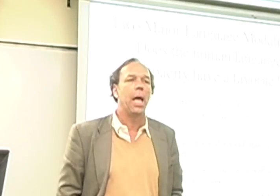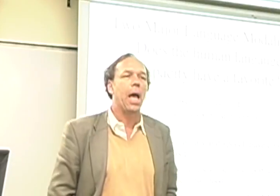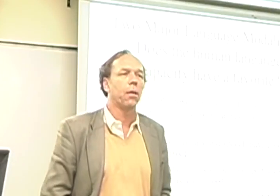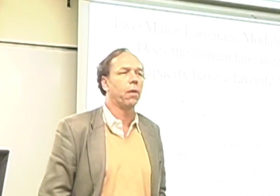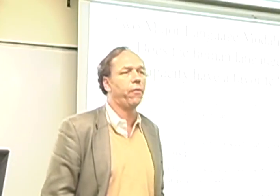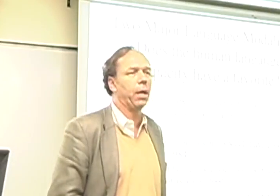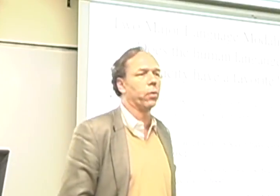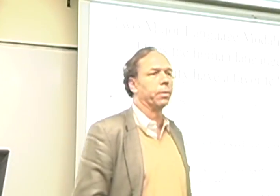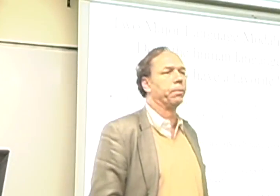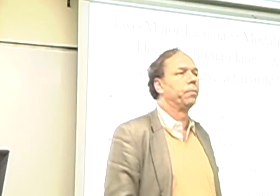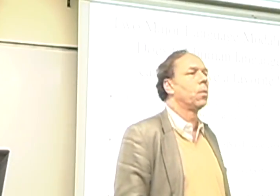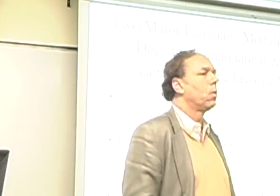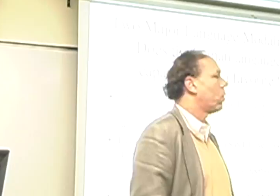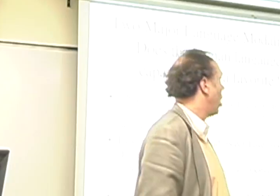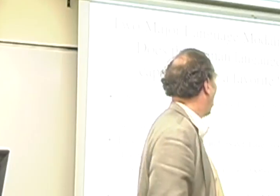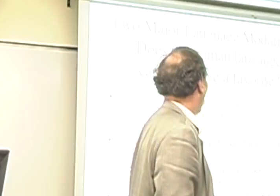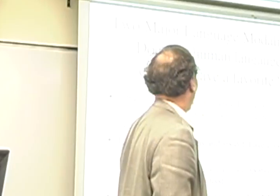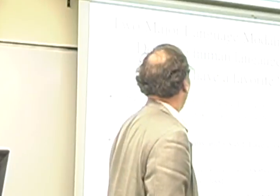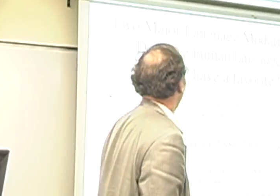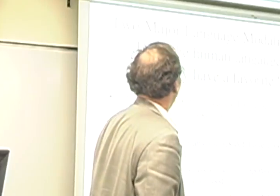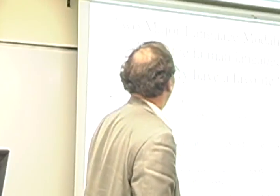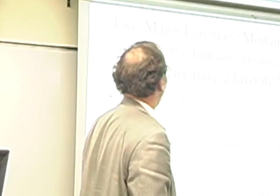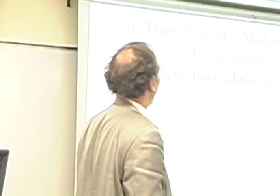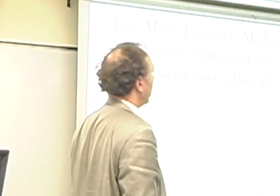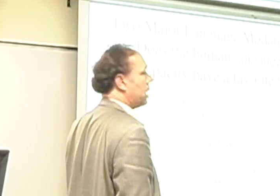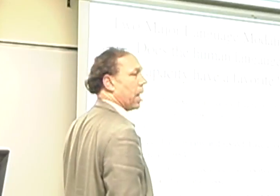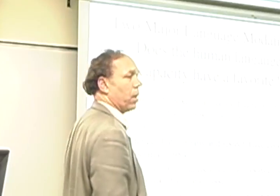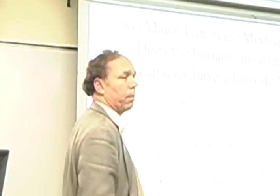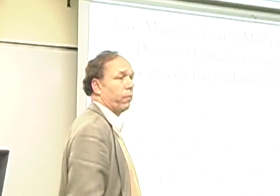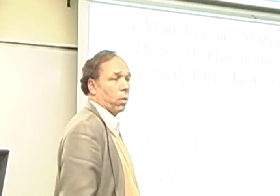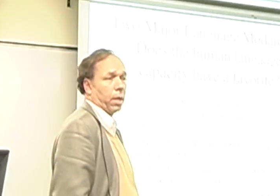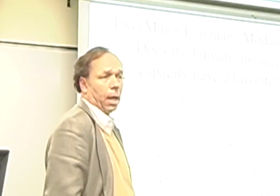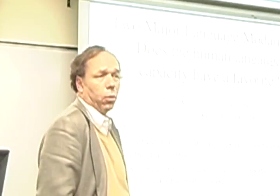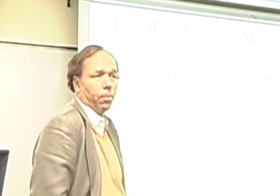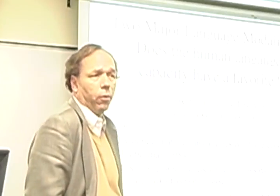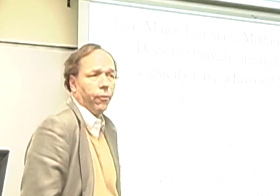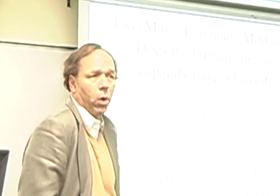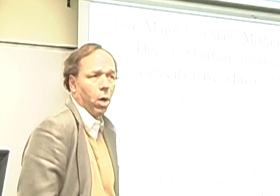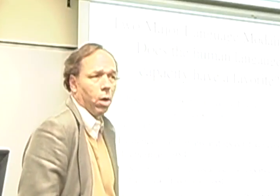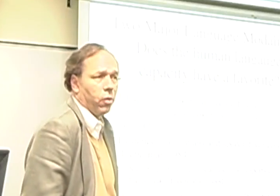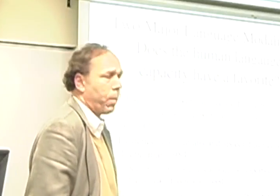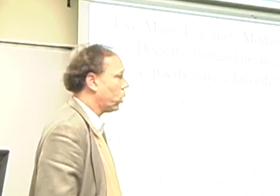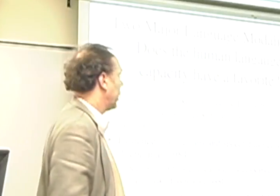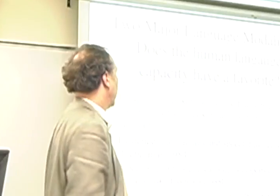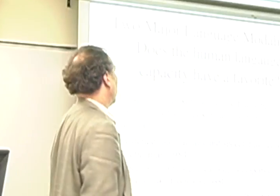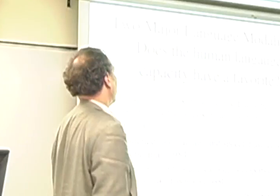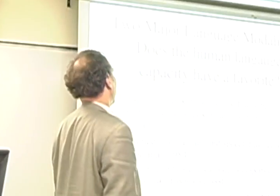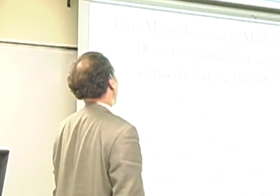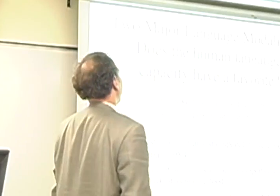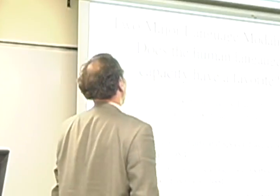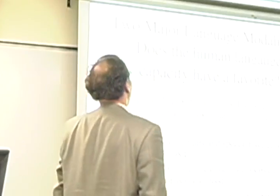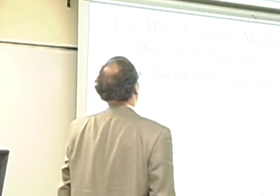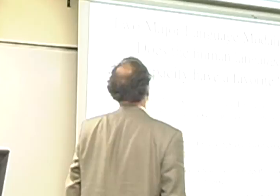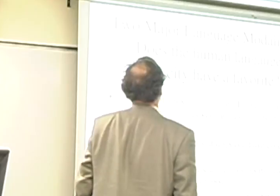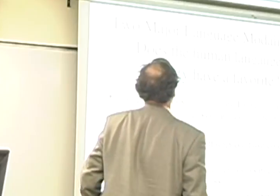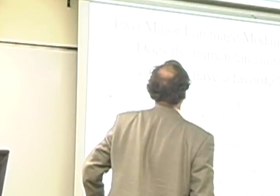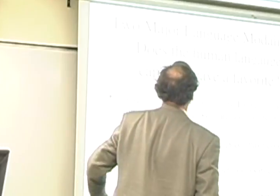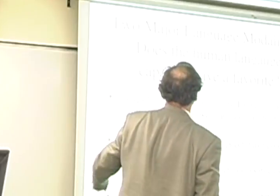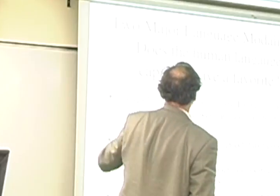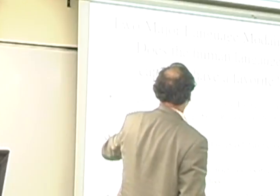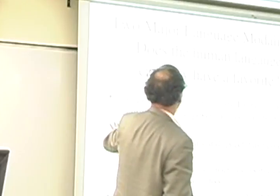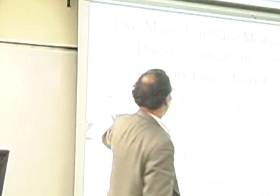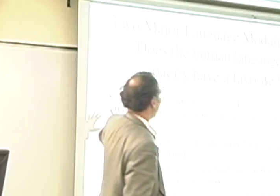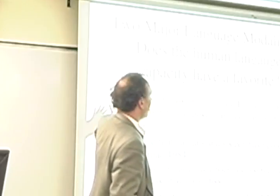capacity has a favorite. So does it, for example, prefer spoken languages?